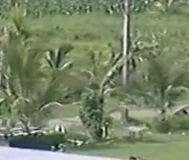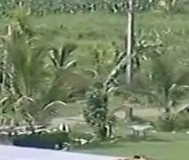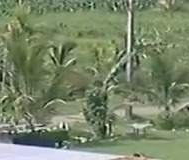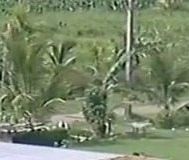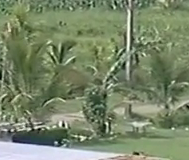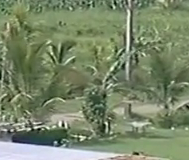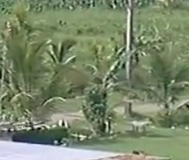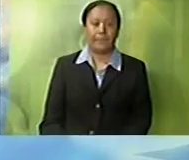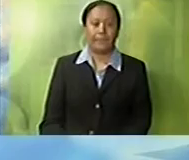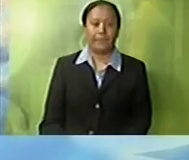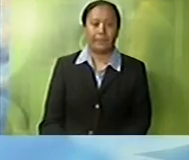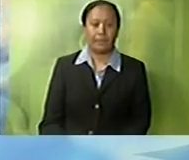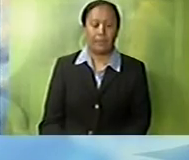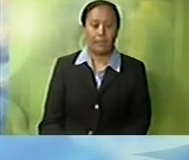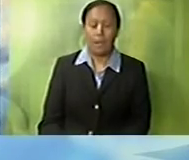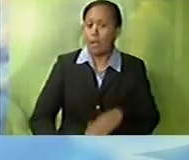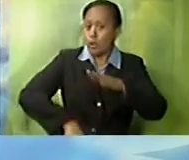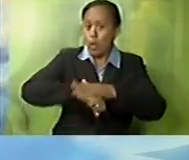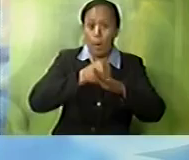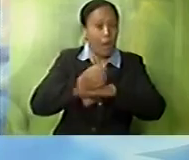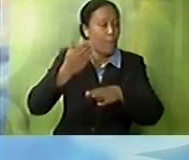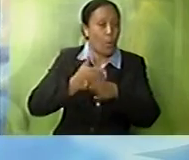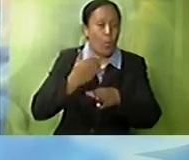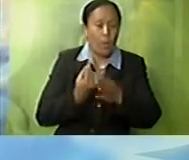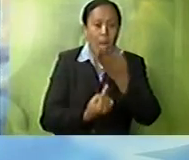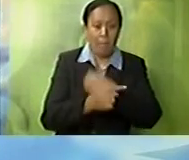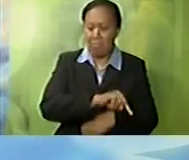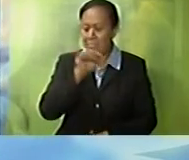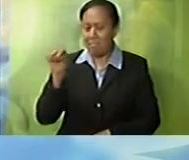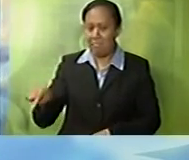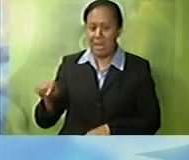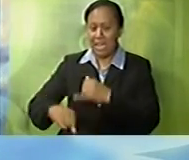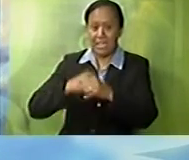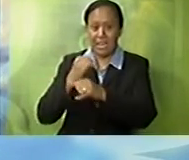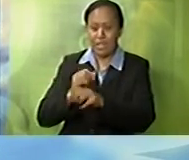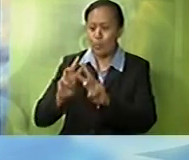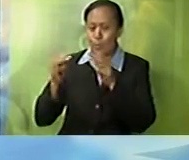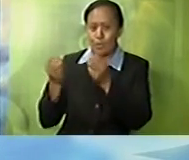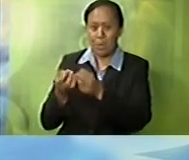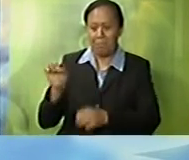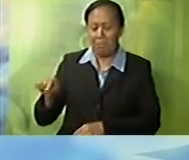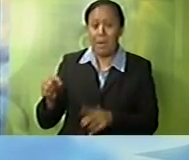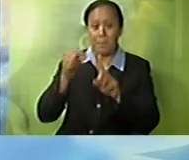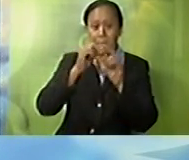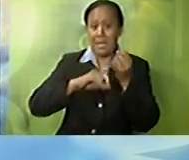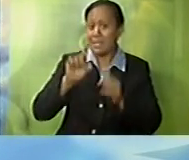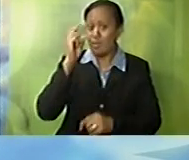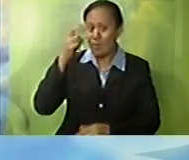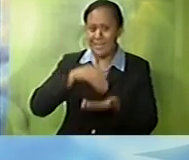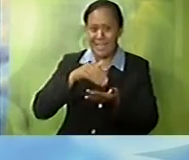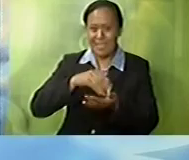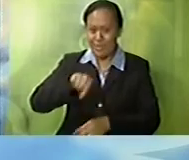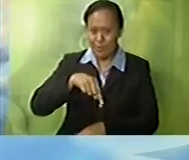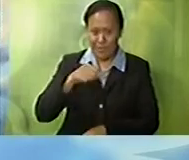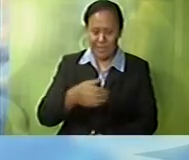farming. Selected senior government officials attended an international diplomacy training workshop at the PSC Training Centre in Suva